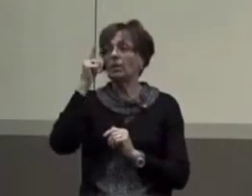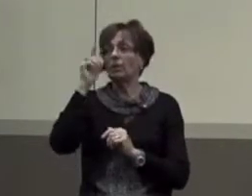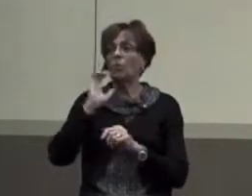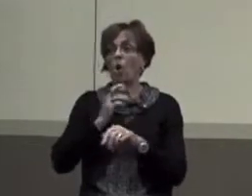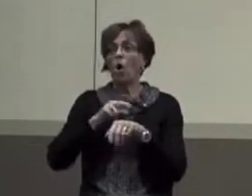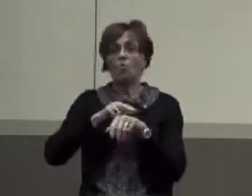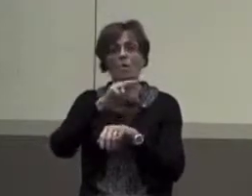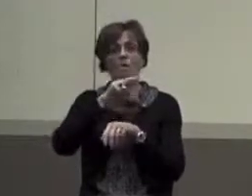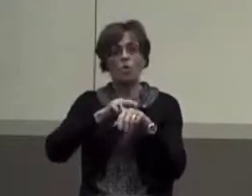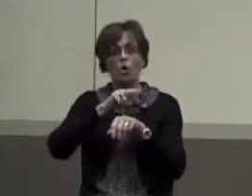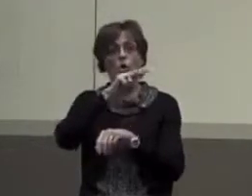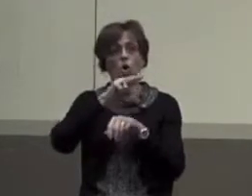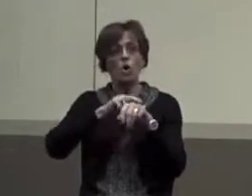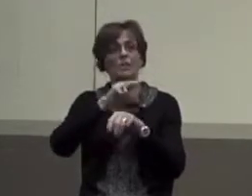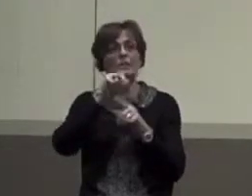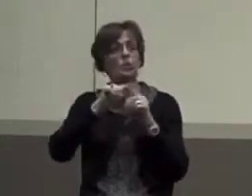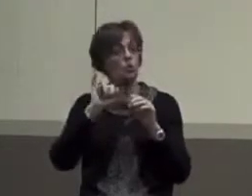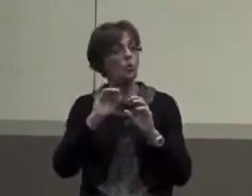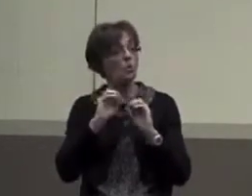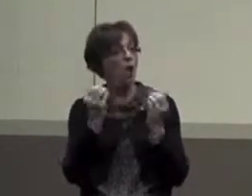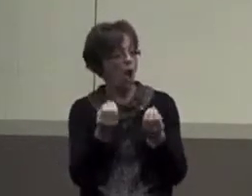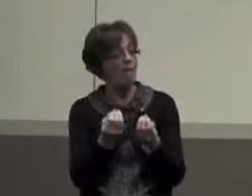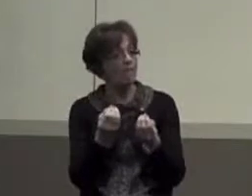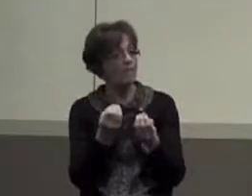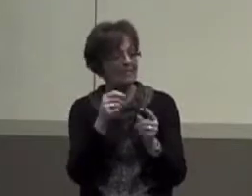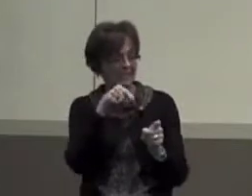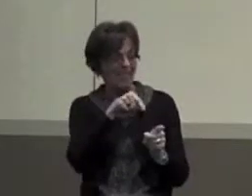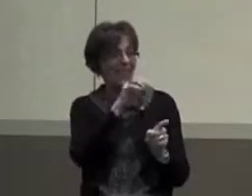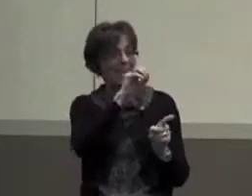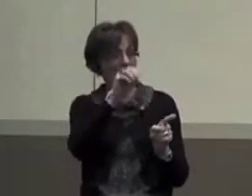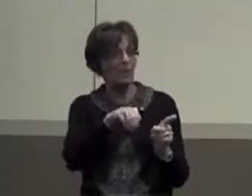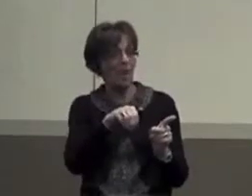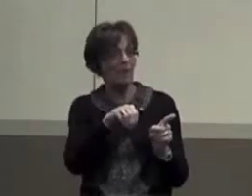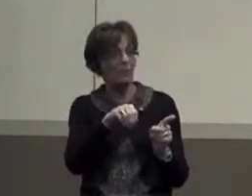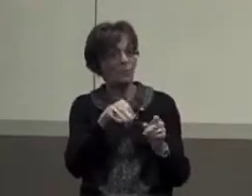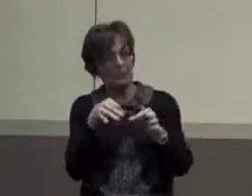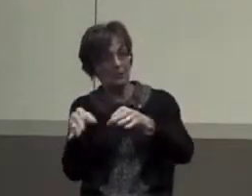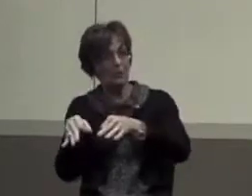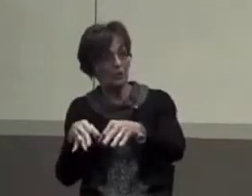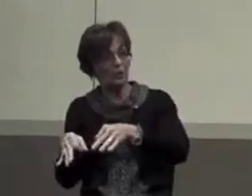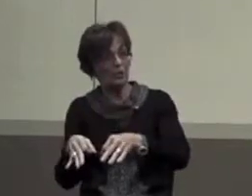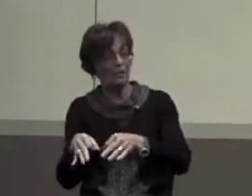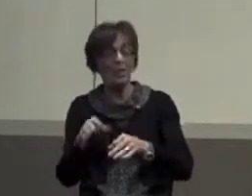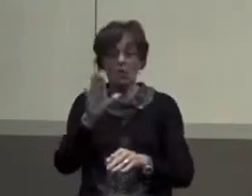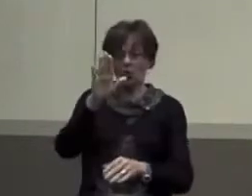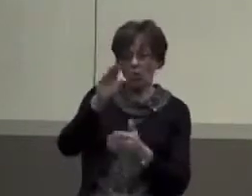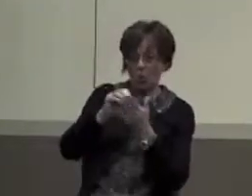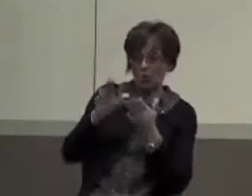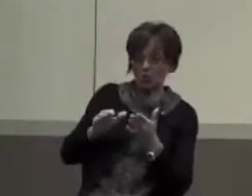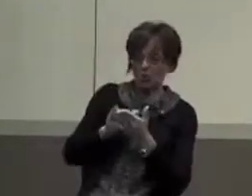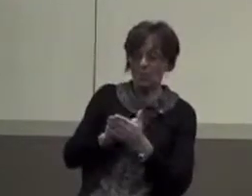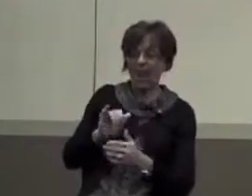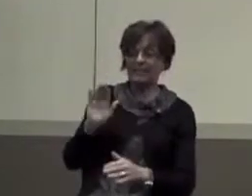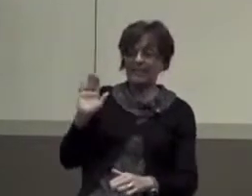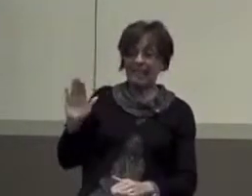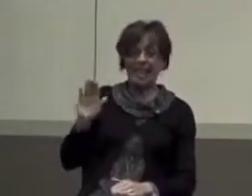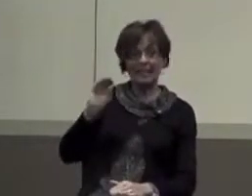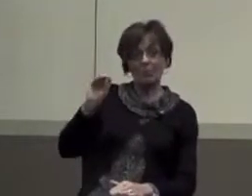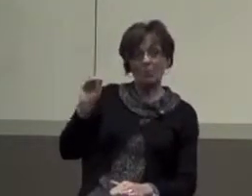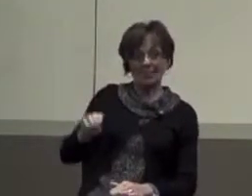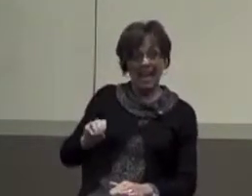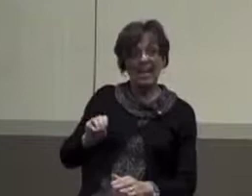office, this is how many, this is the percentage, and your student, this is his percentage, your child. So just to be able